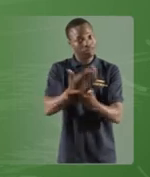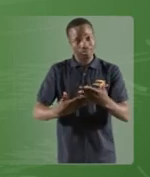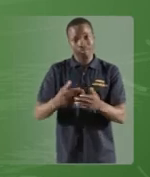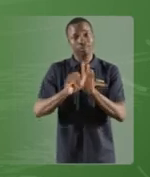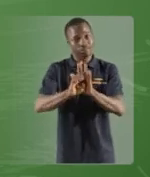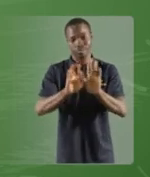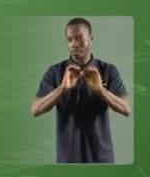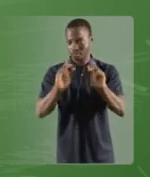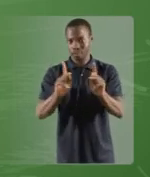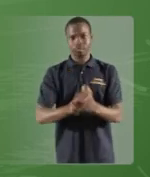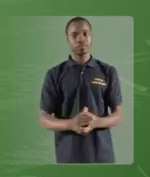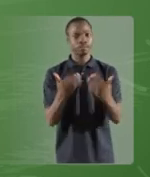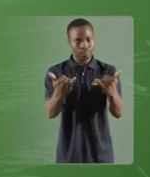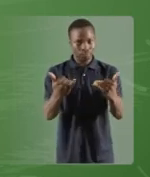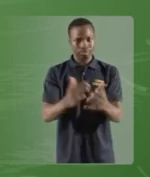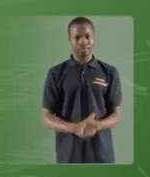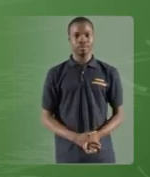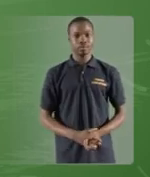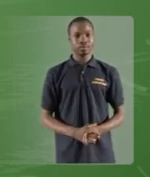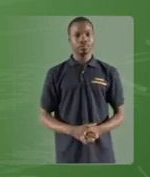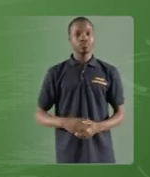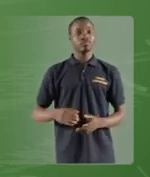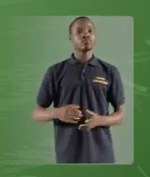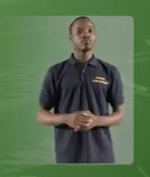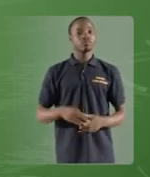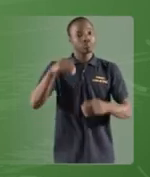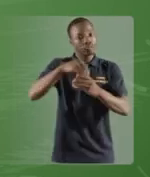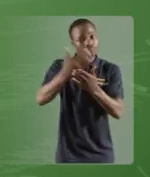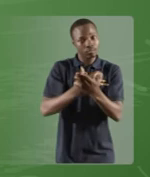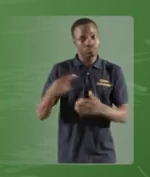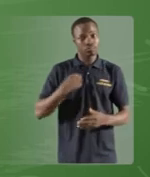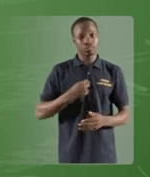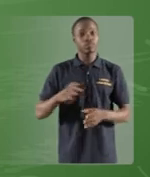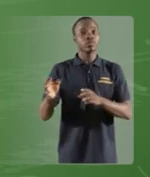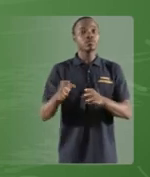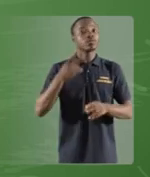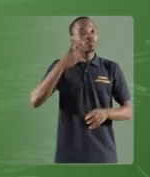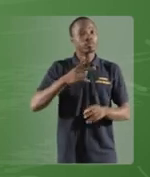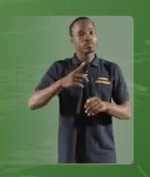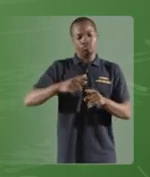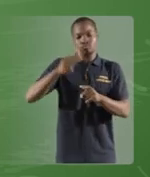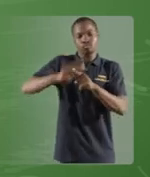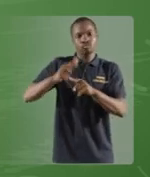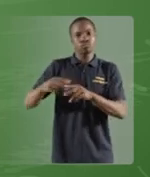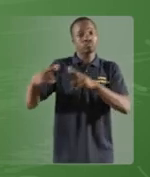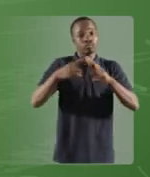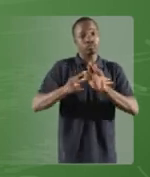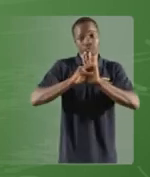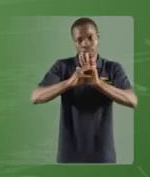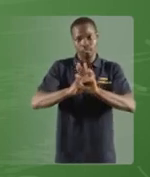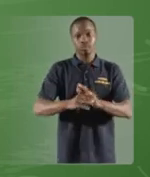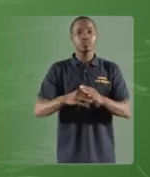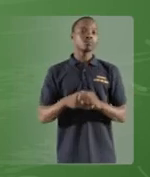right? Well done. Now, we have learned in this lesson some vocabulary words related to fashion. We